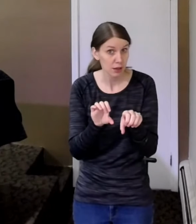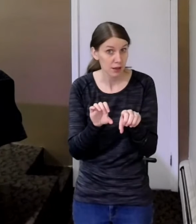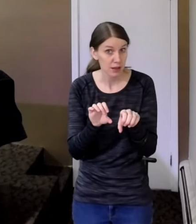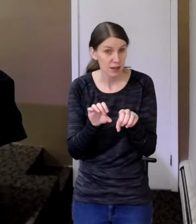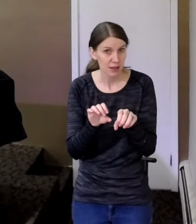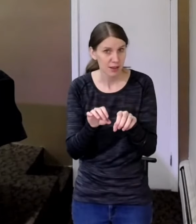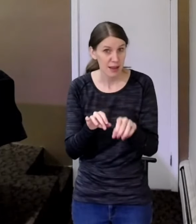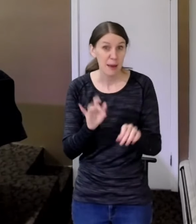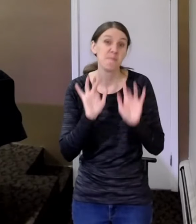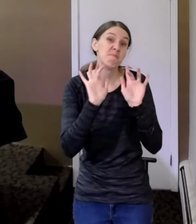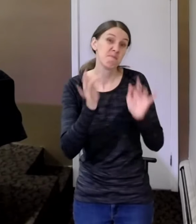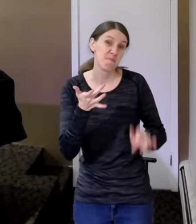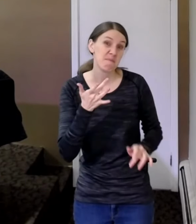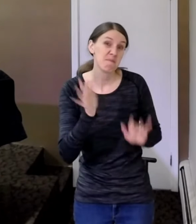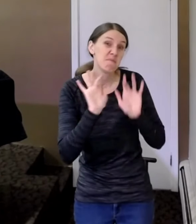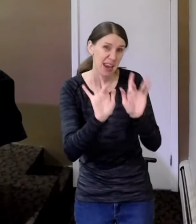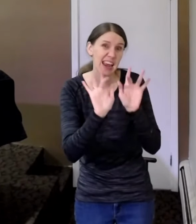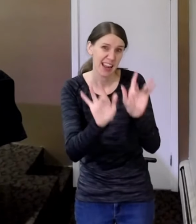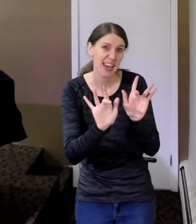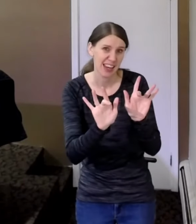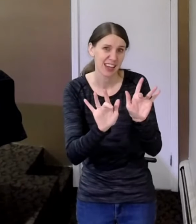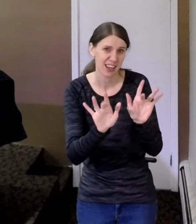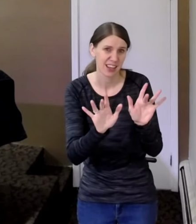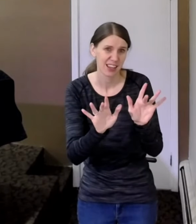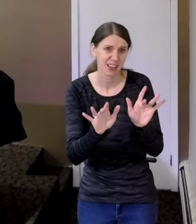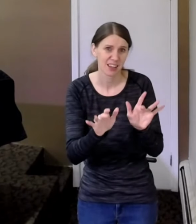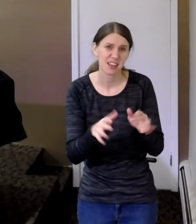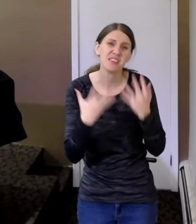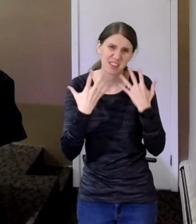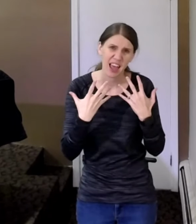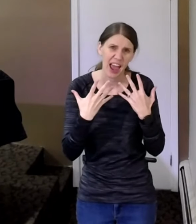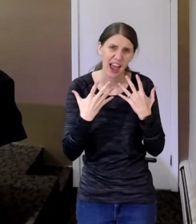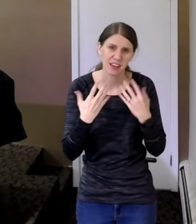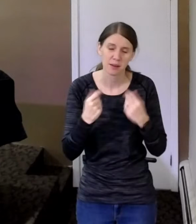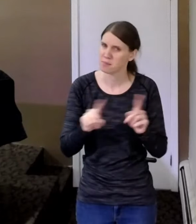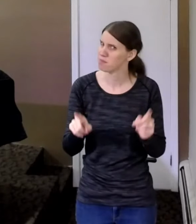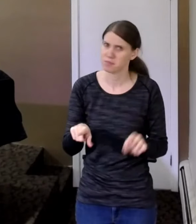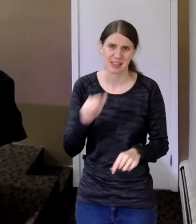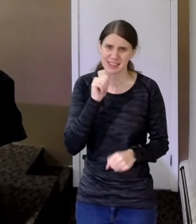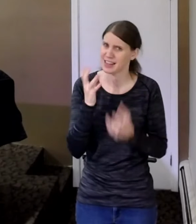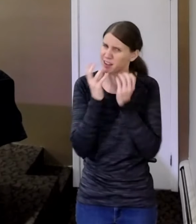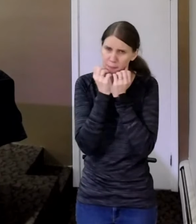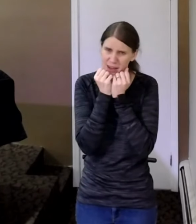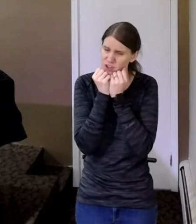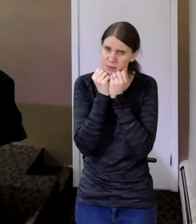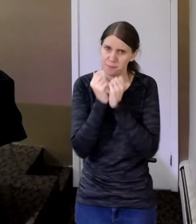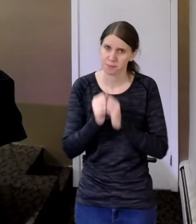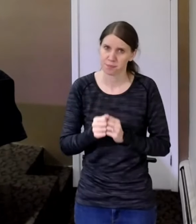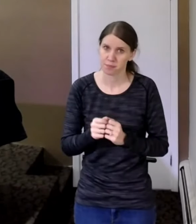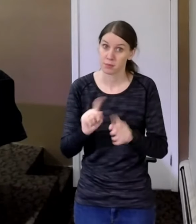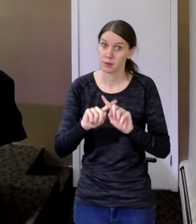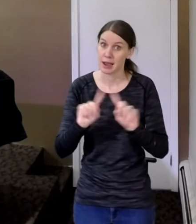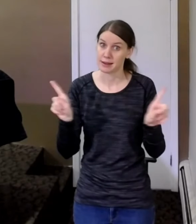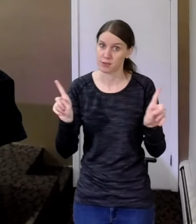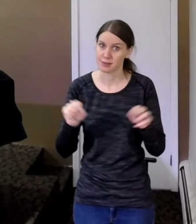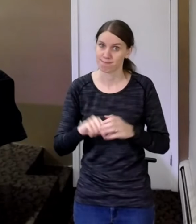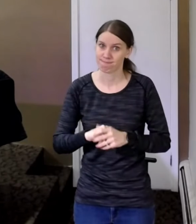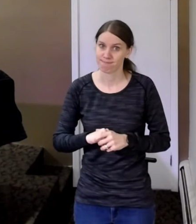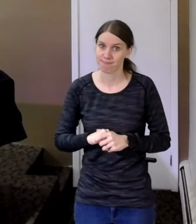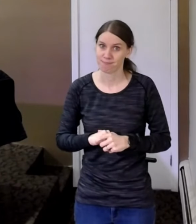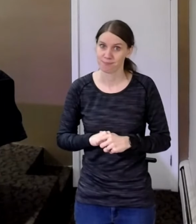pity, it may be sympathy, but it's not really compassion. There is a difference.